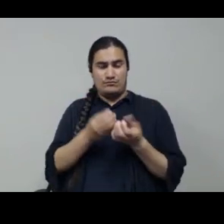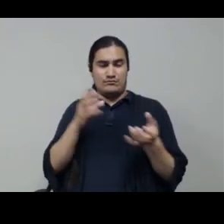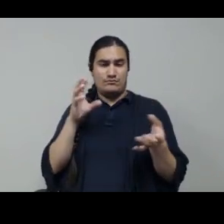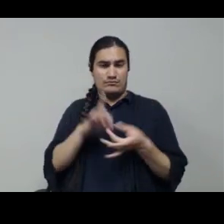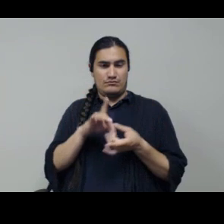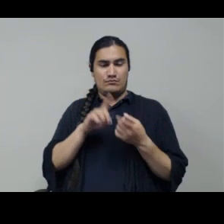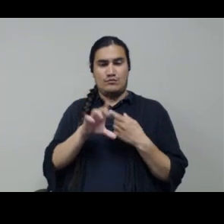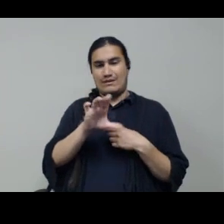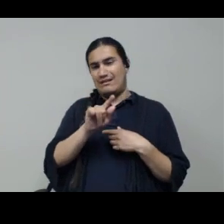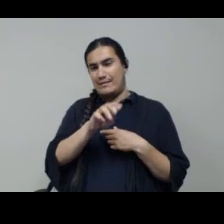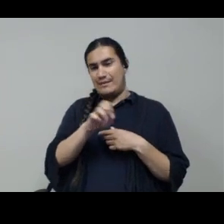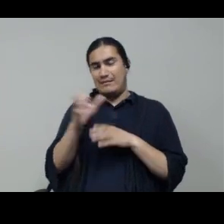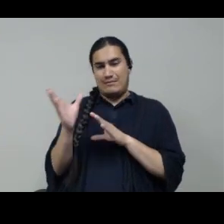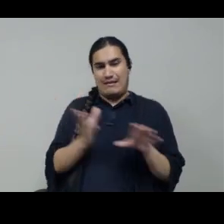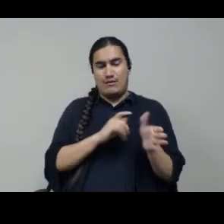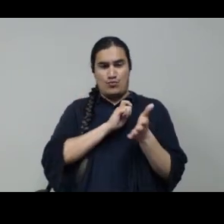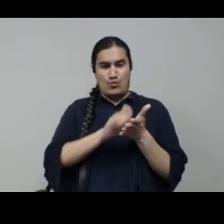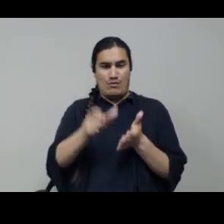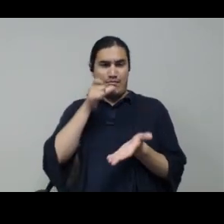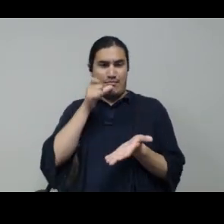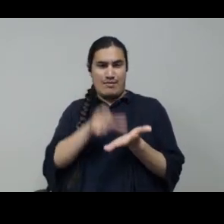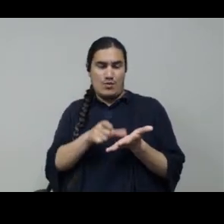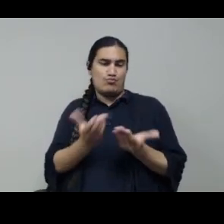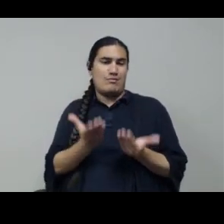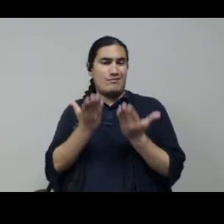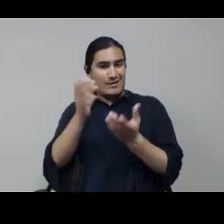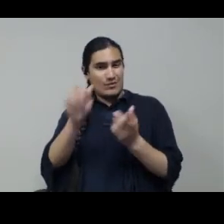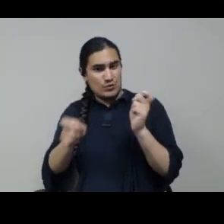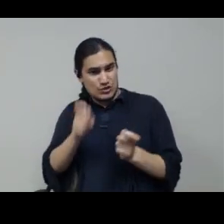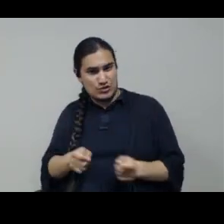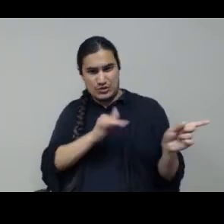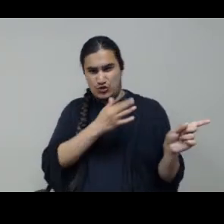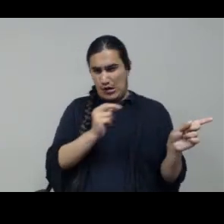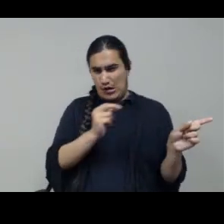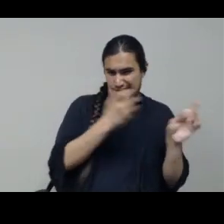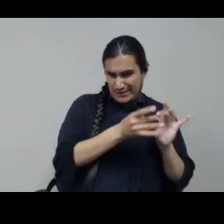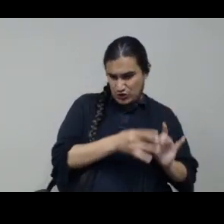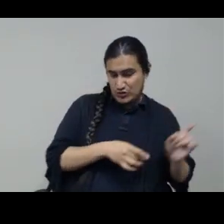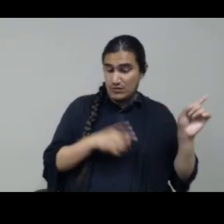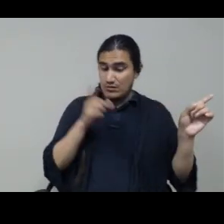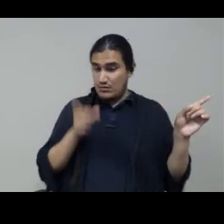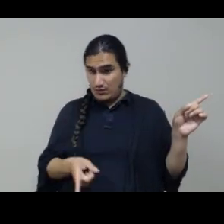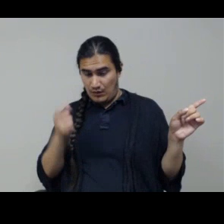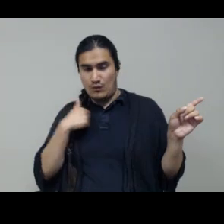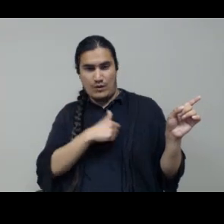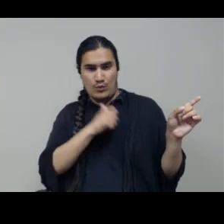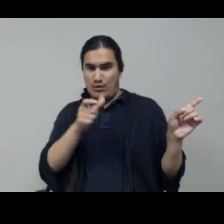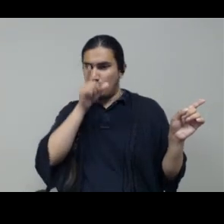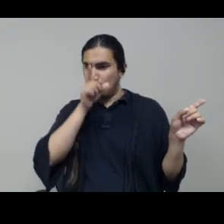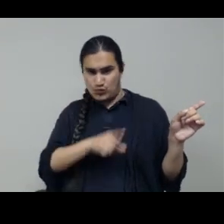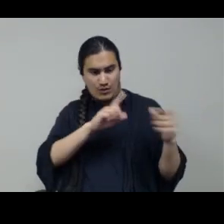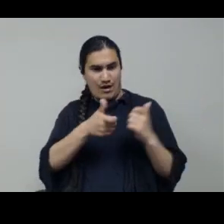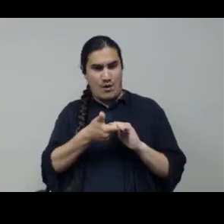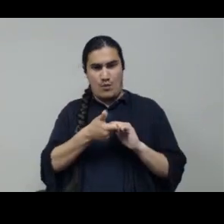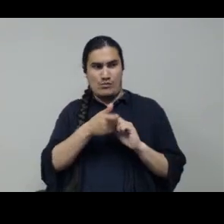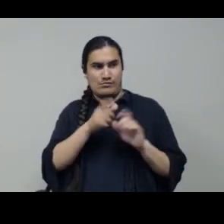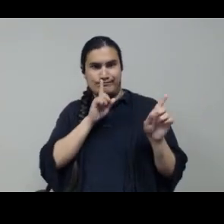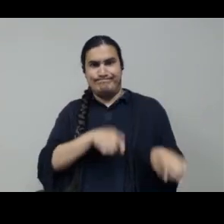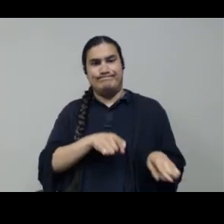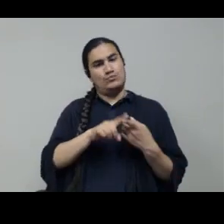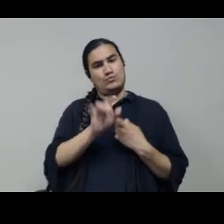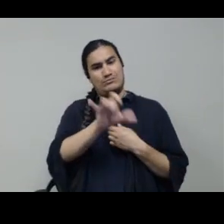Plan wrote a letter recommending these changes that John just mentioned, we were unsure of kind of what the reaction would